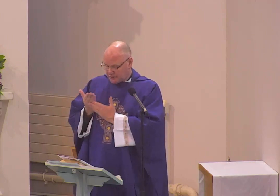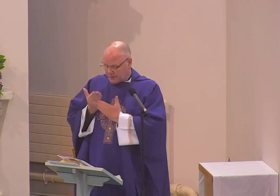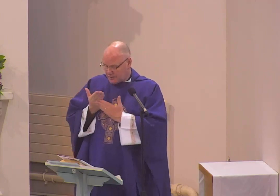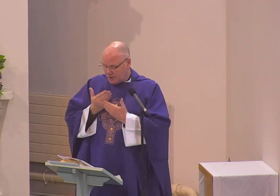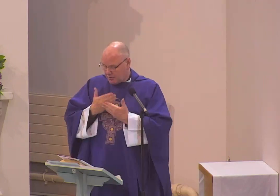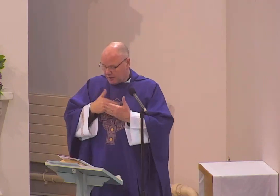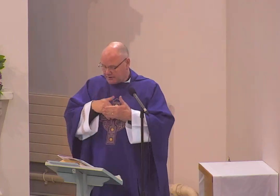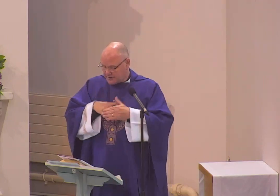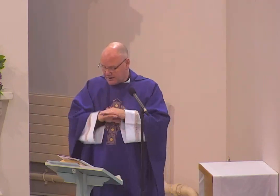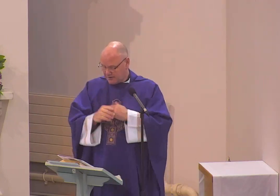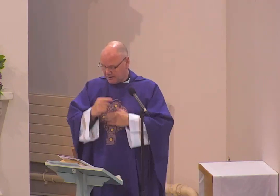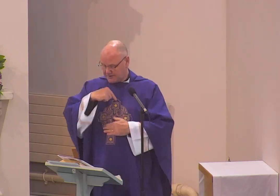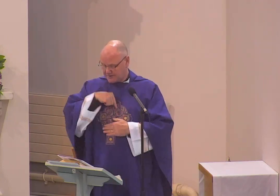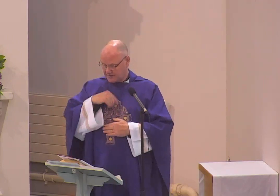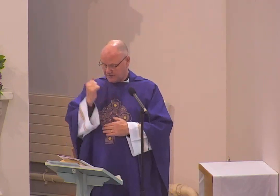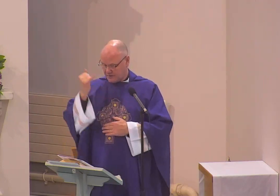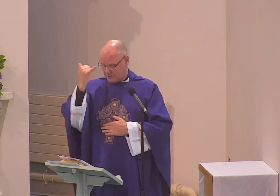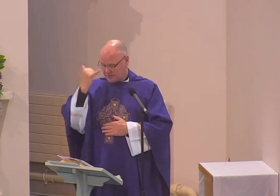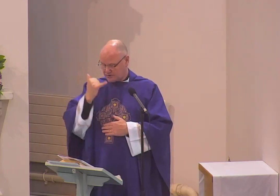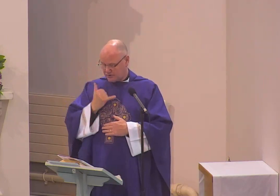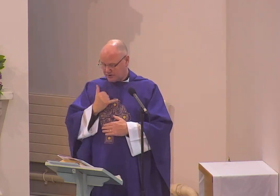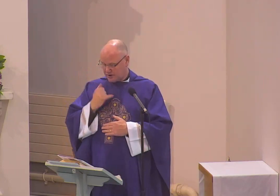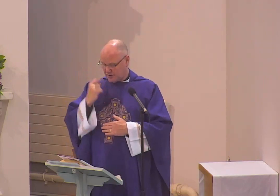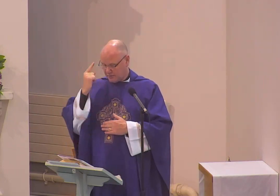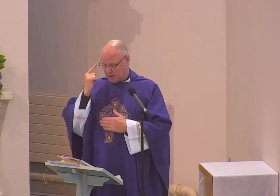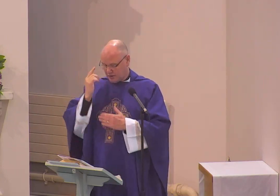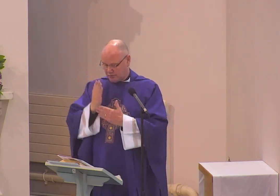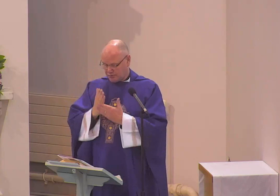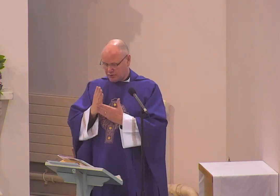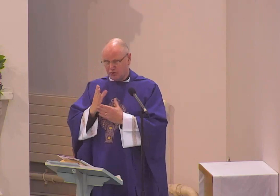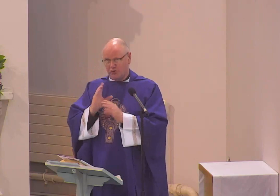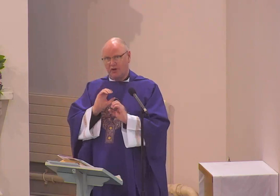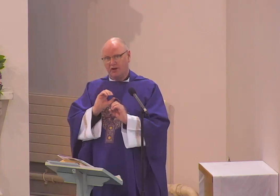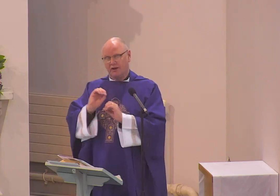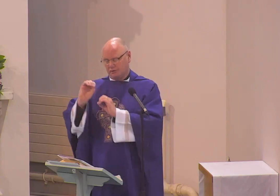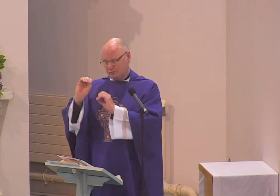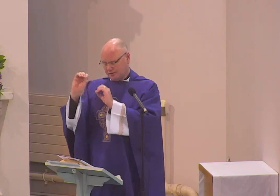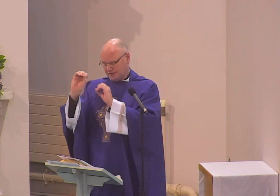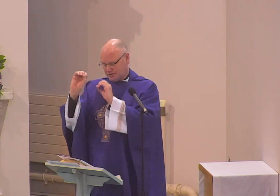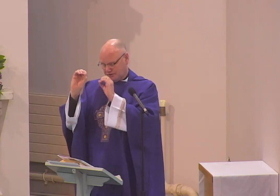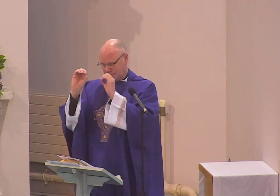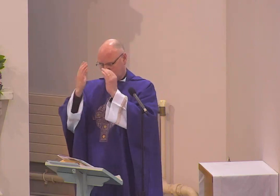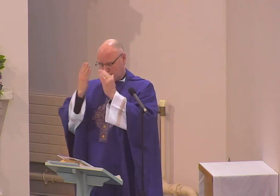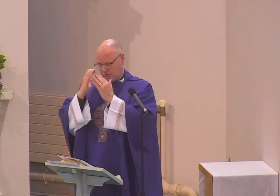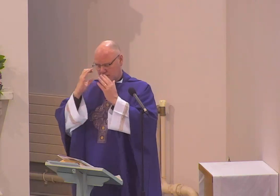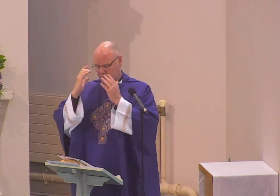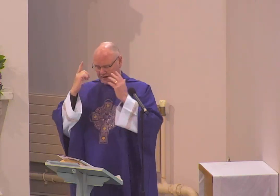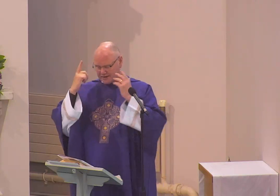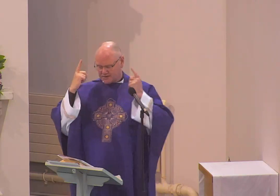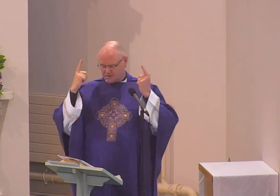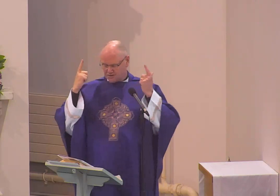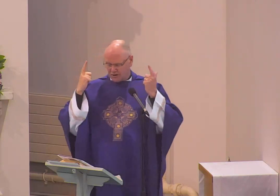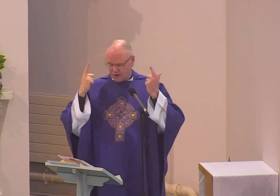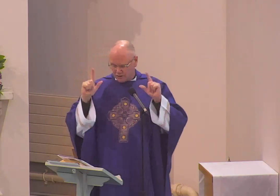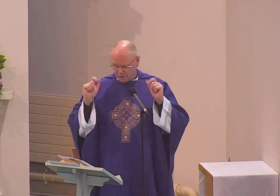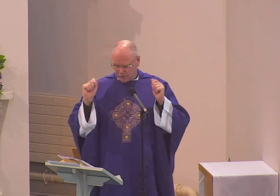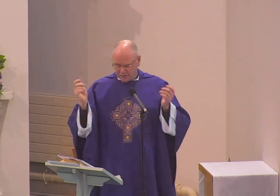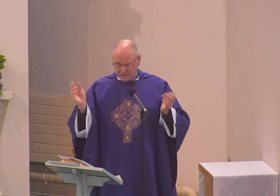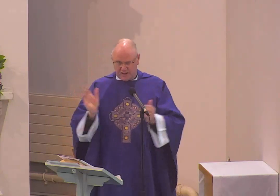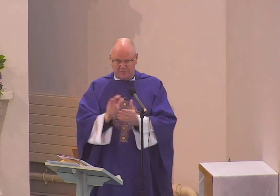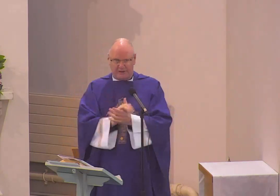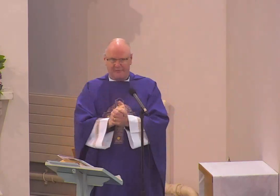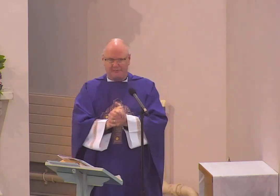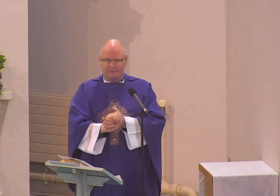brought about in us, the mystery, may come true in completion. Through Christ our